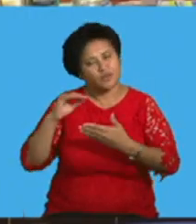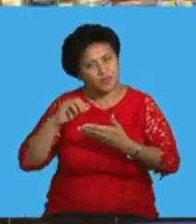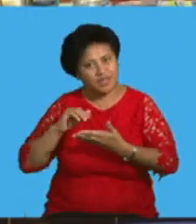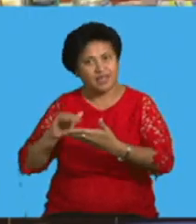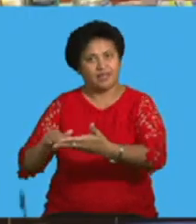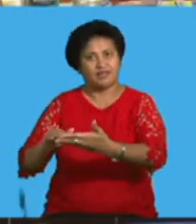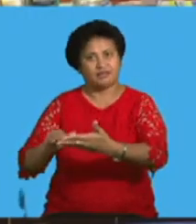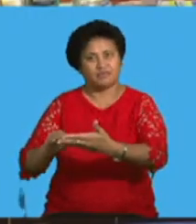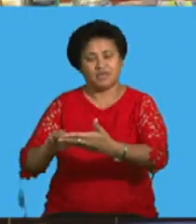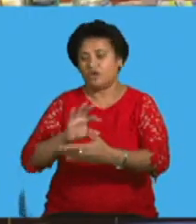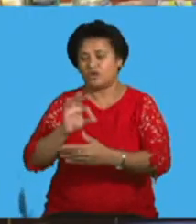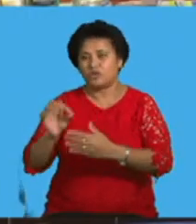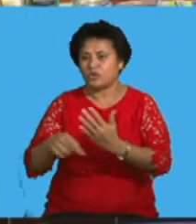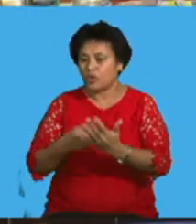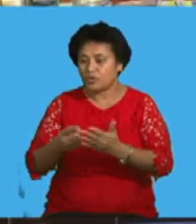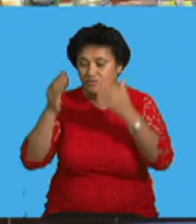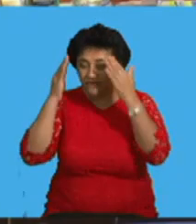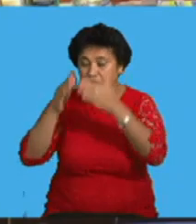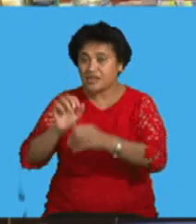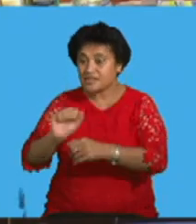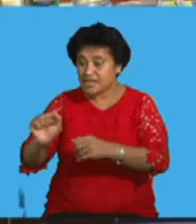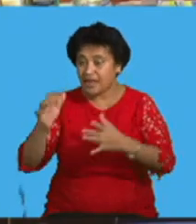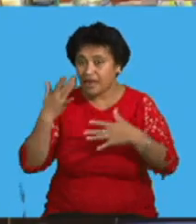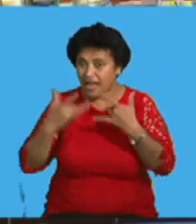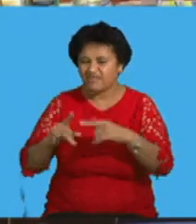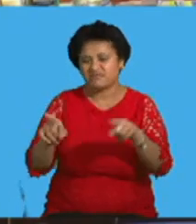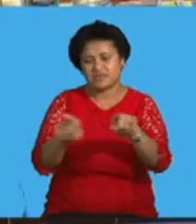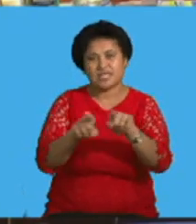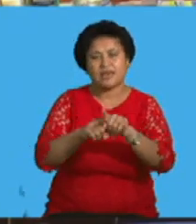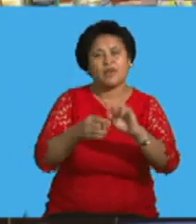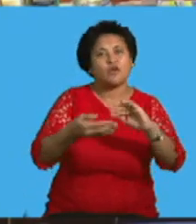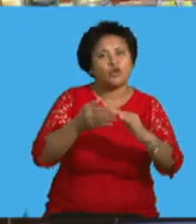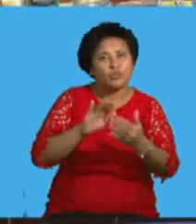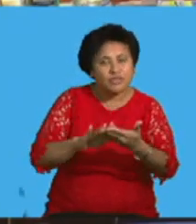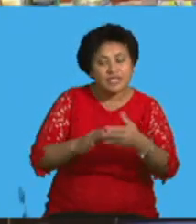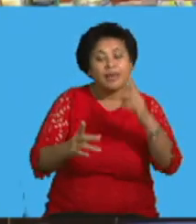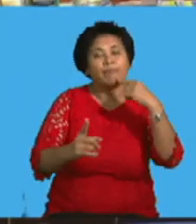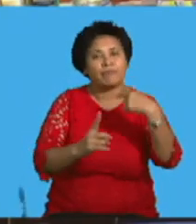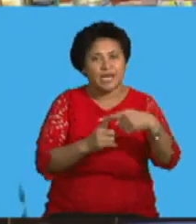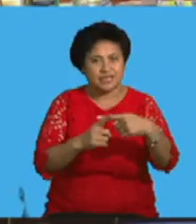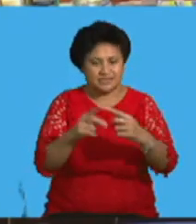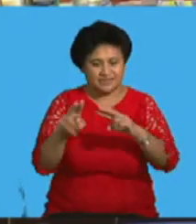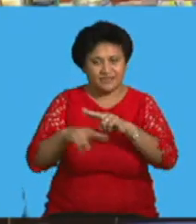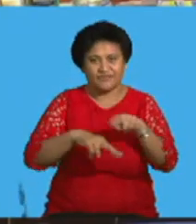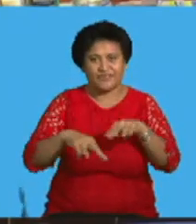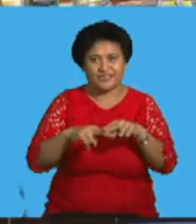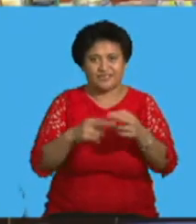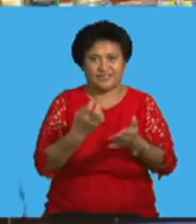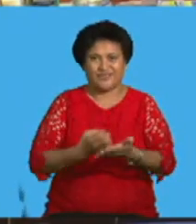lives, but that of our communities and the Fijian economy as a whole.